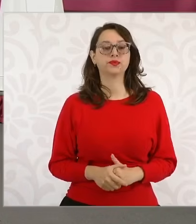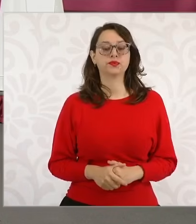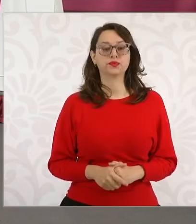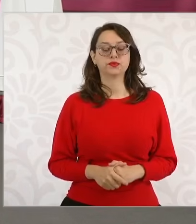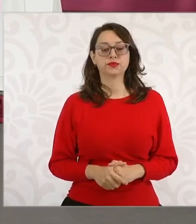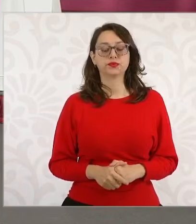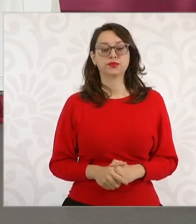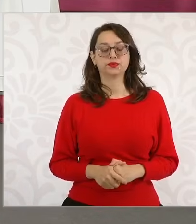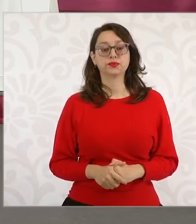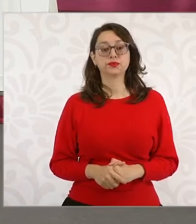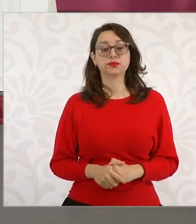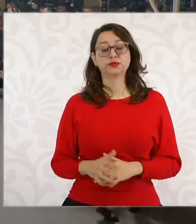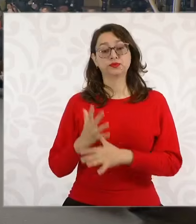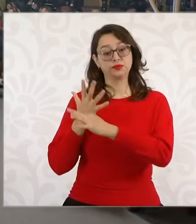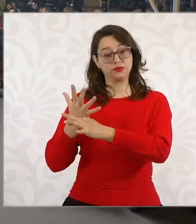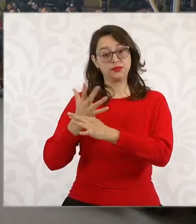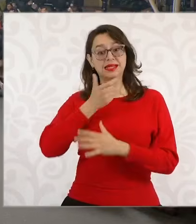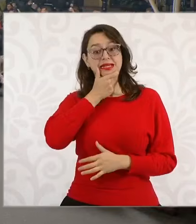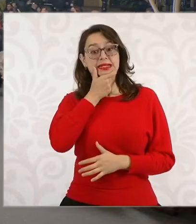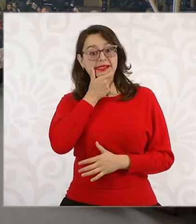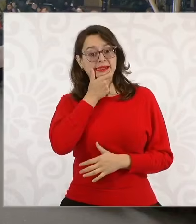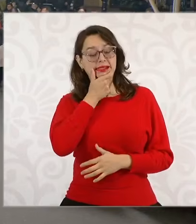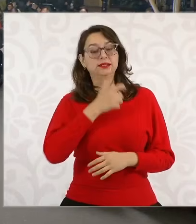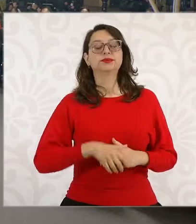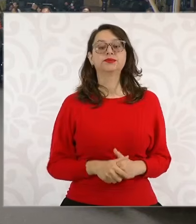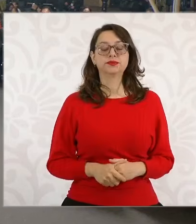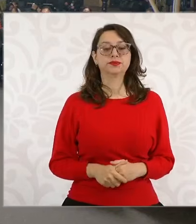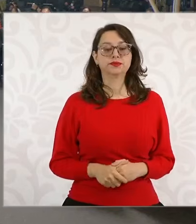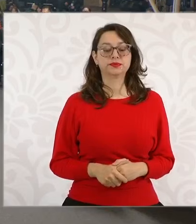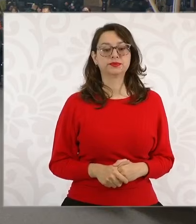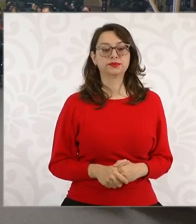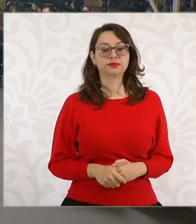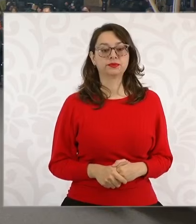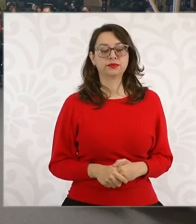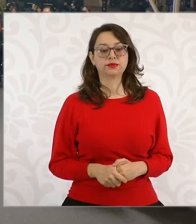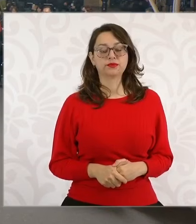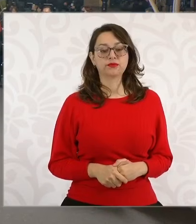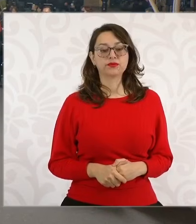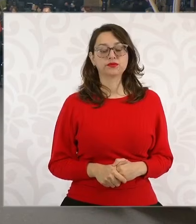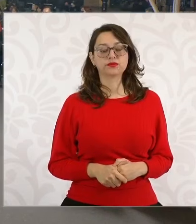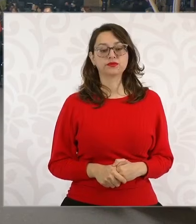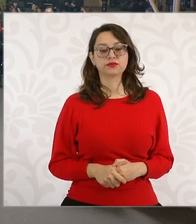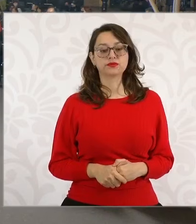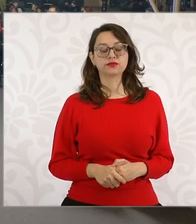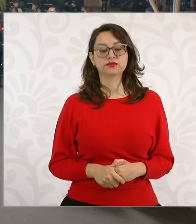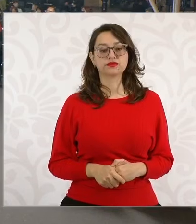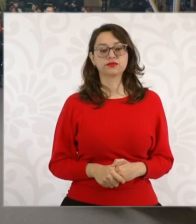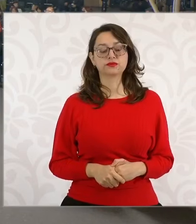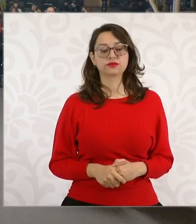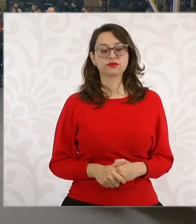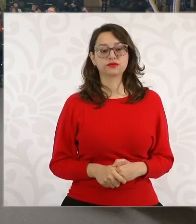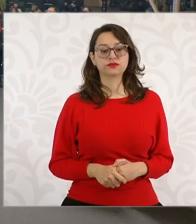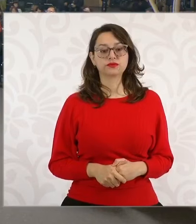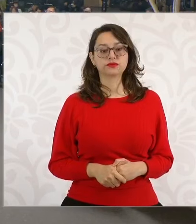But with all due respect, it doesn't feel like that in Culiacan. The people there say that the violence has never been so bad,